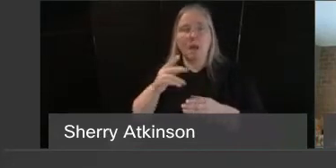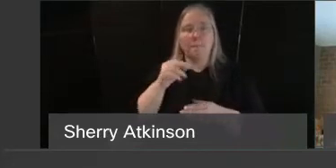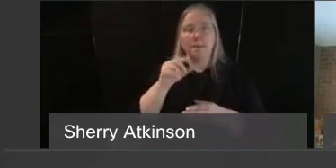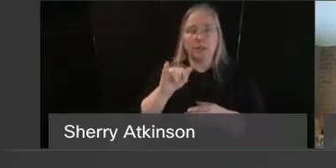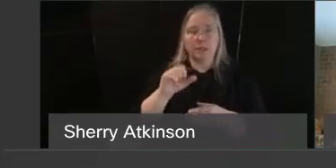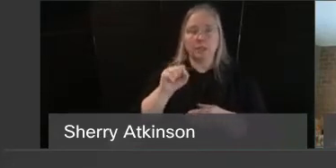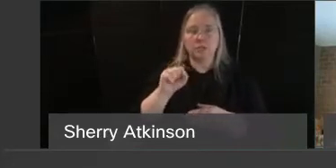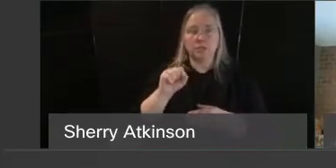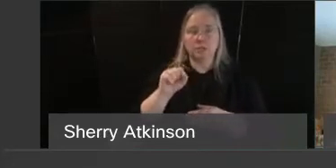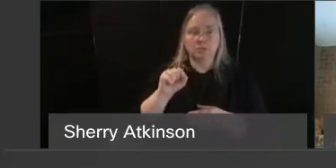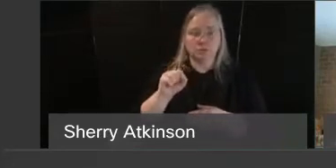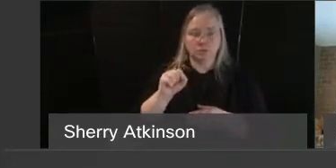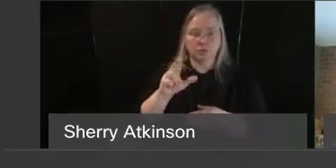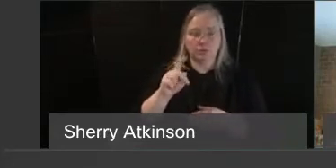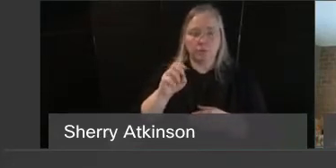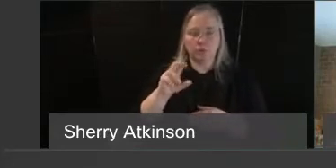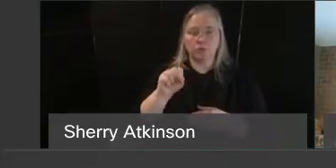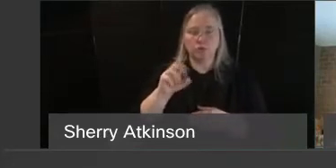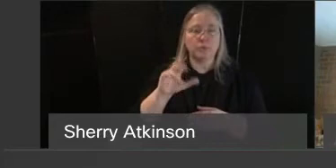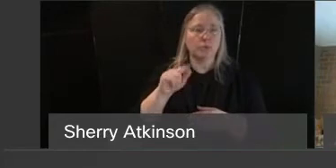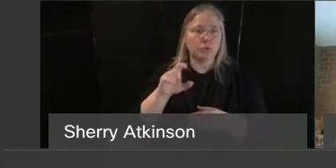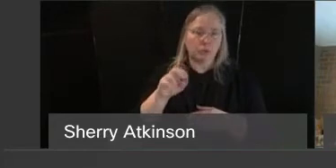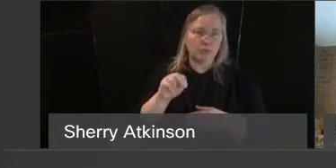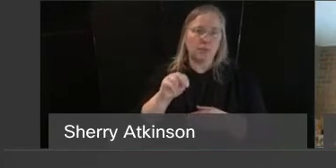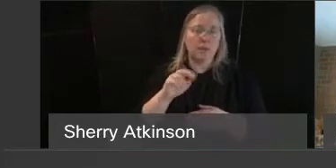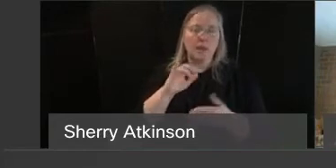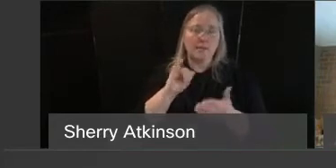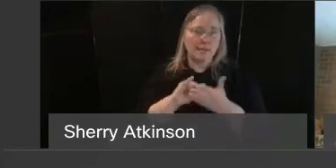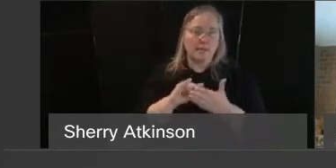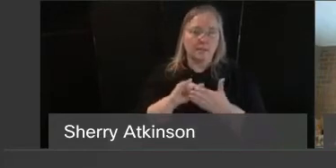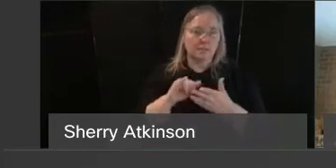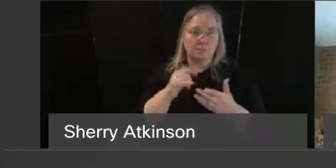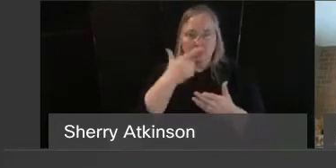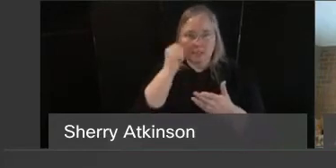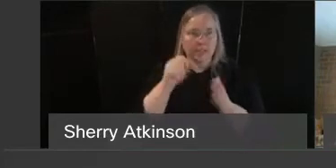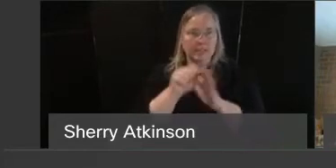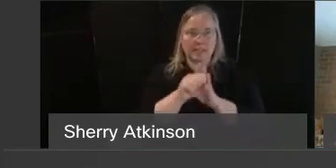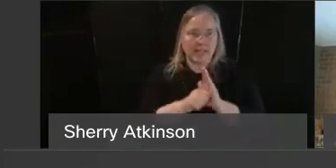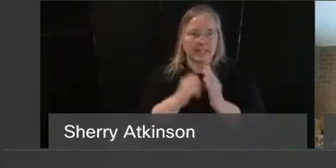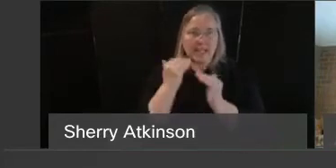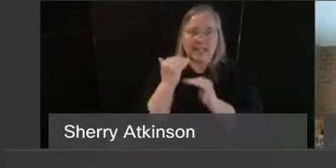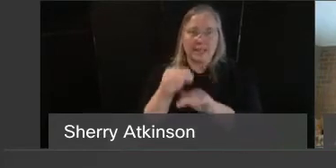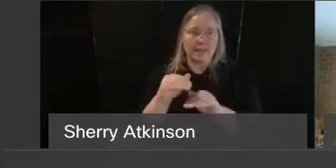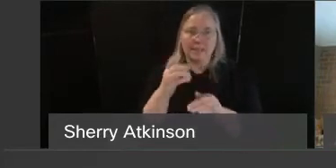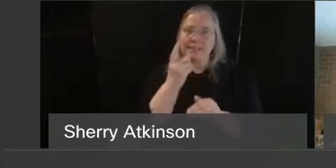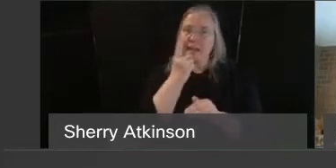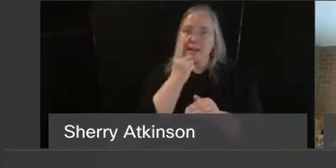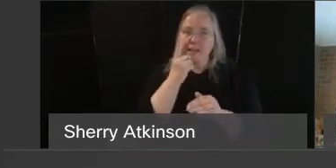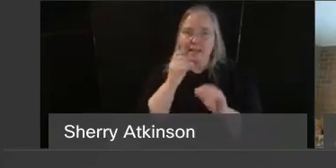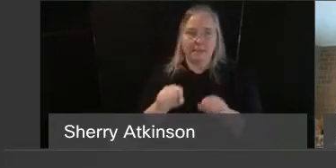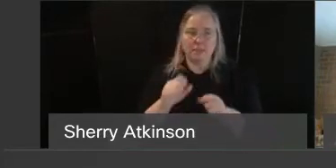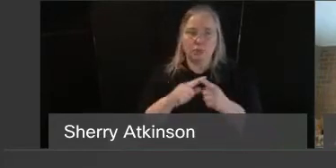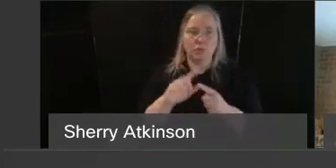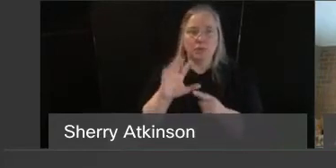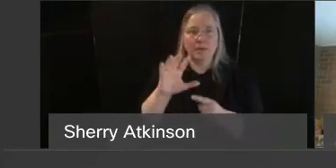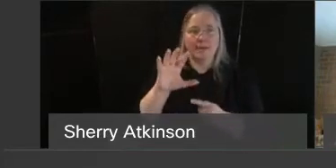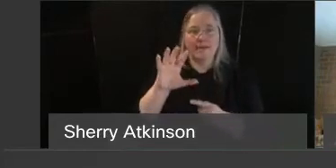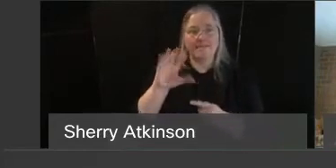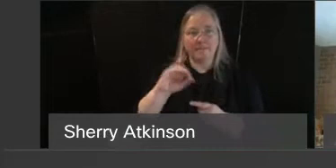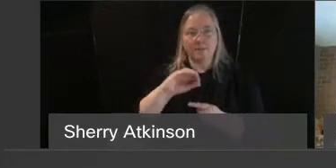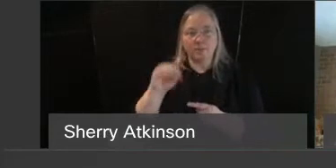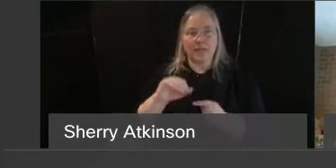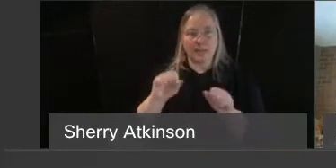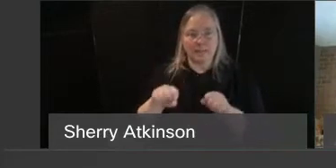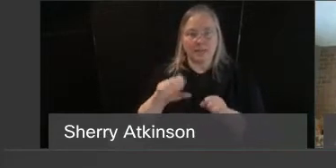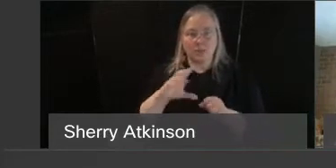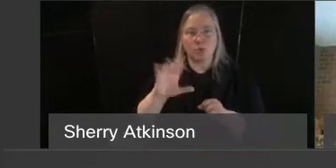localities sort of limit dining activity to 50% capacity indoors or 25% capacity indoors or